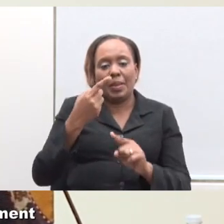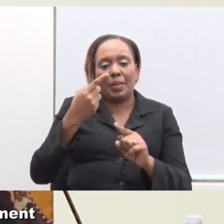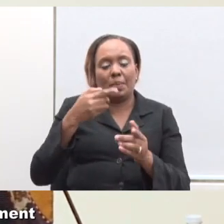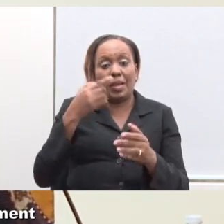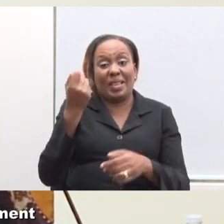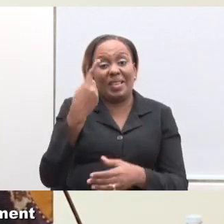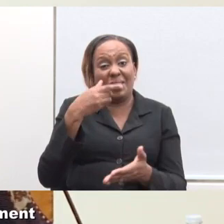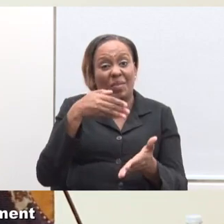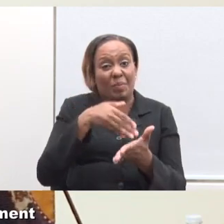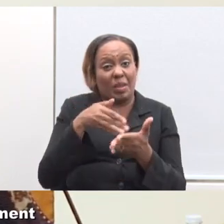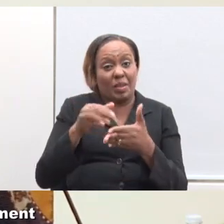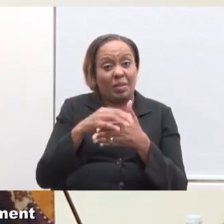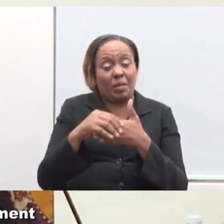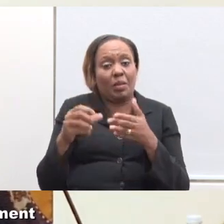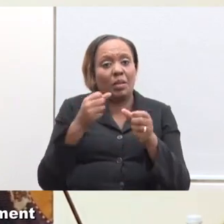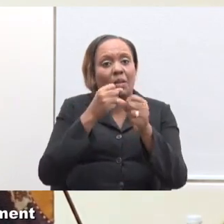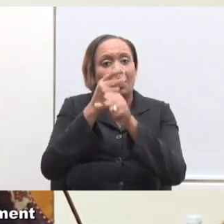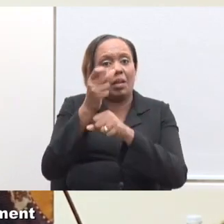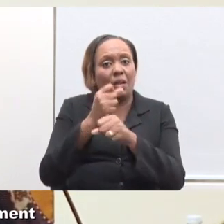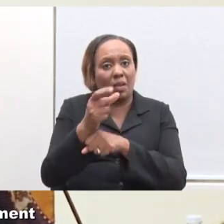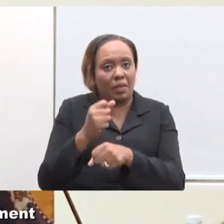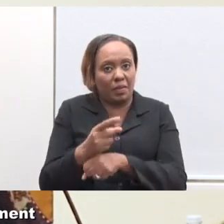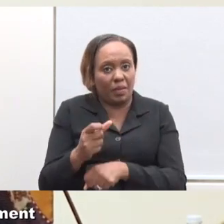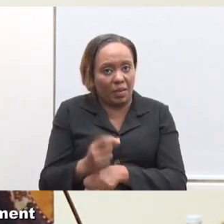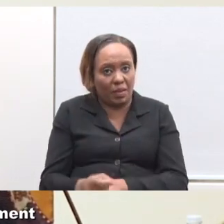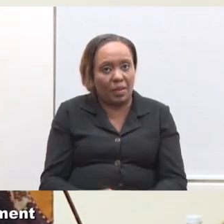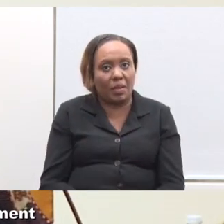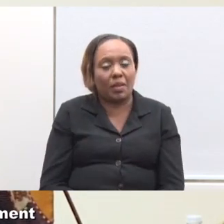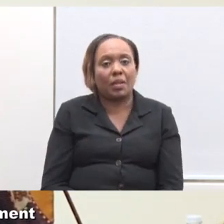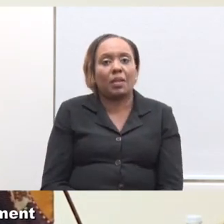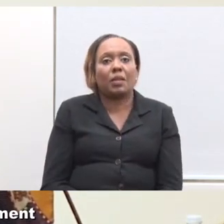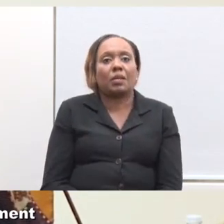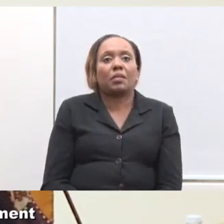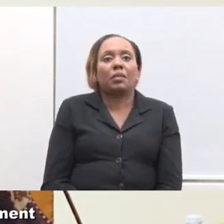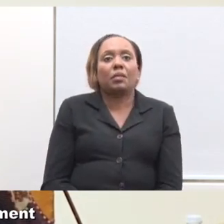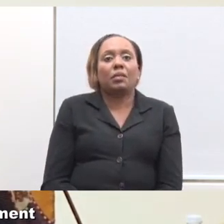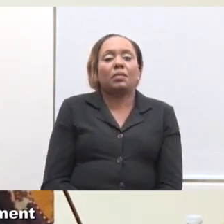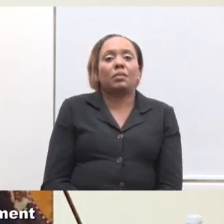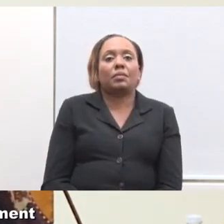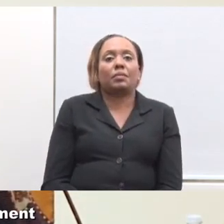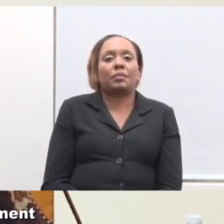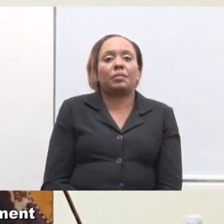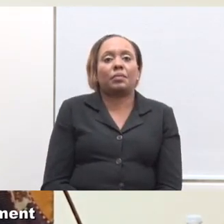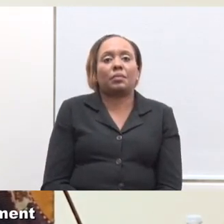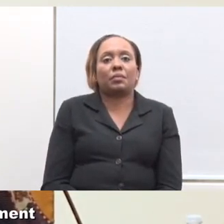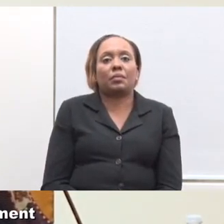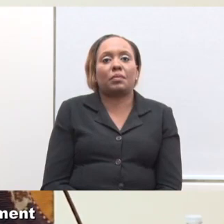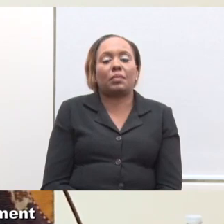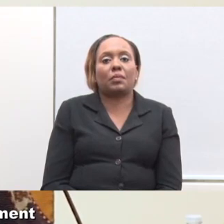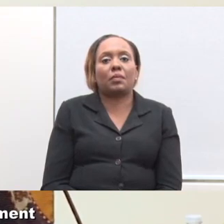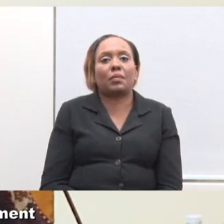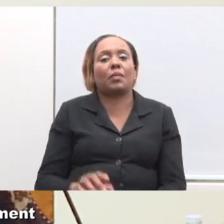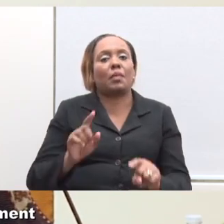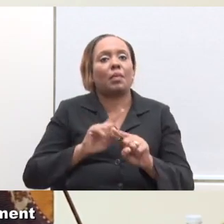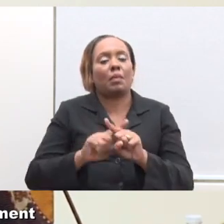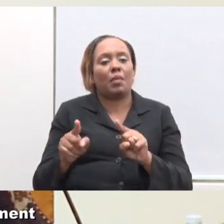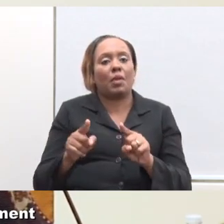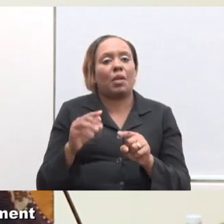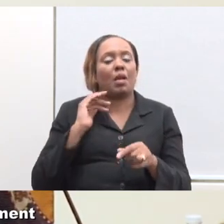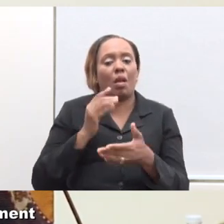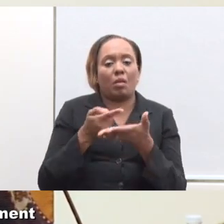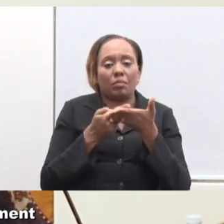sums that the SSA would have paid them. But part and parcel of the negotiations would also see us,